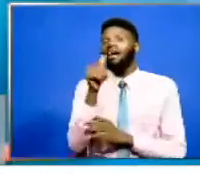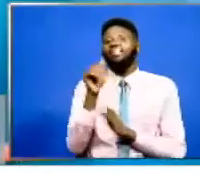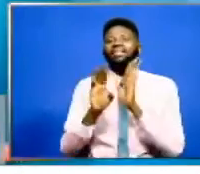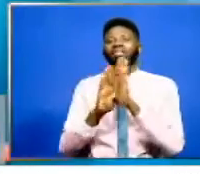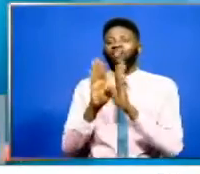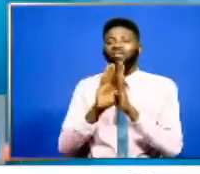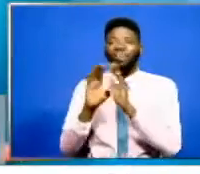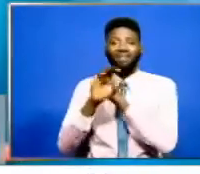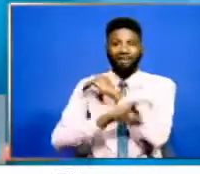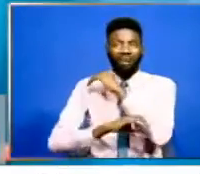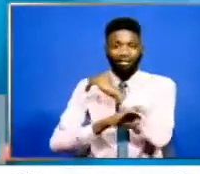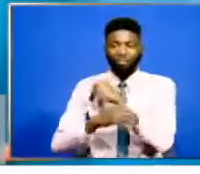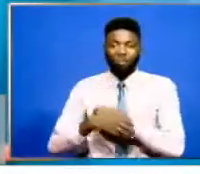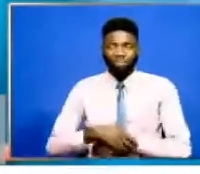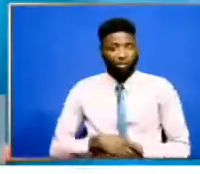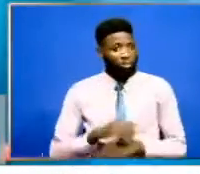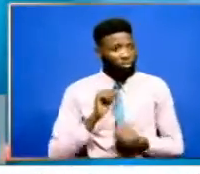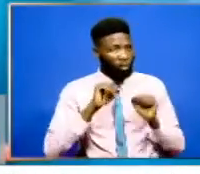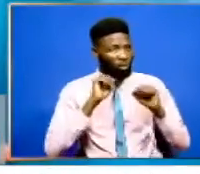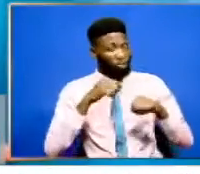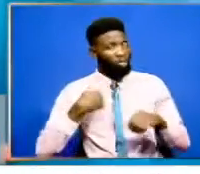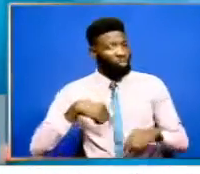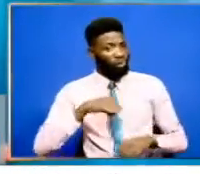thing that